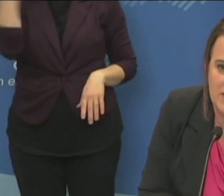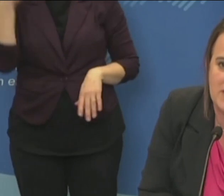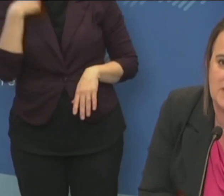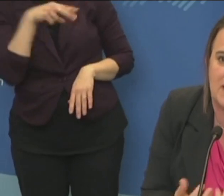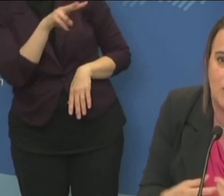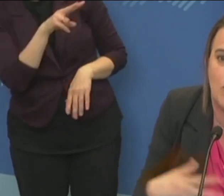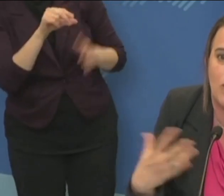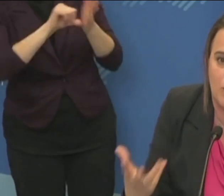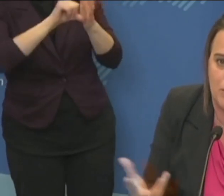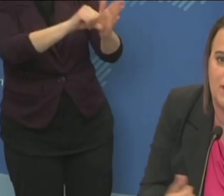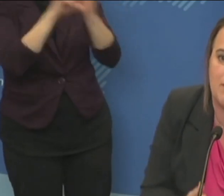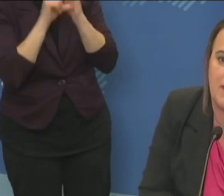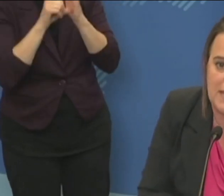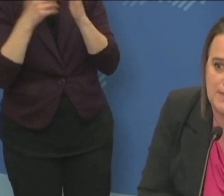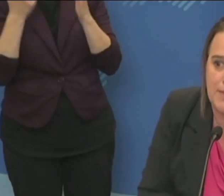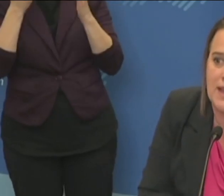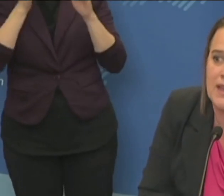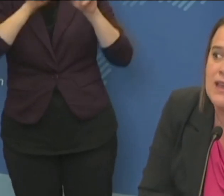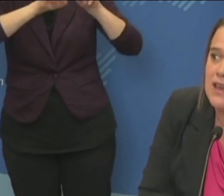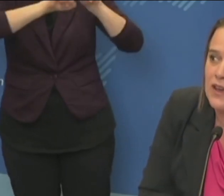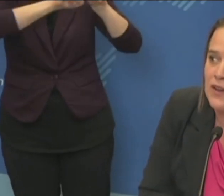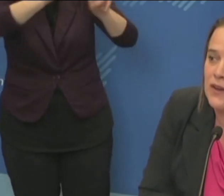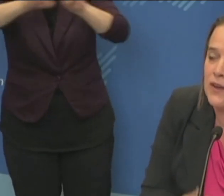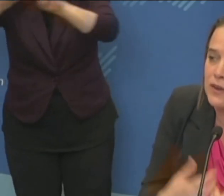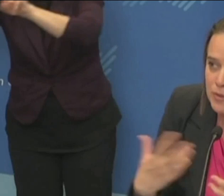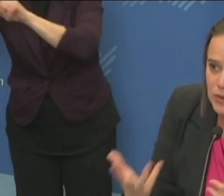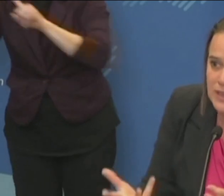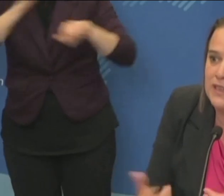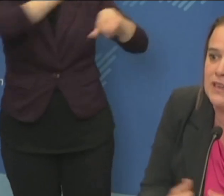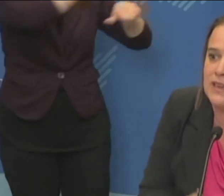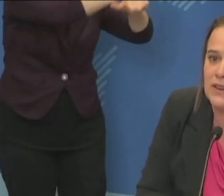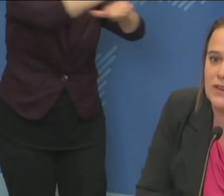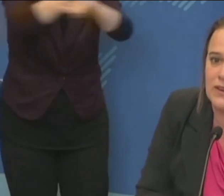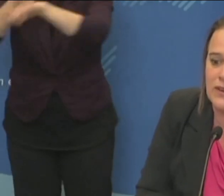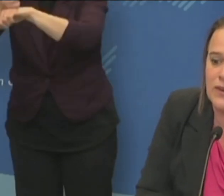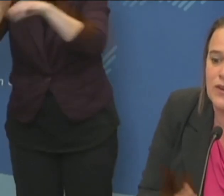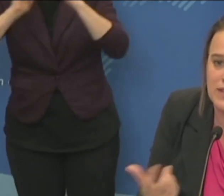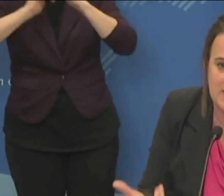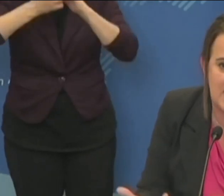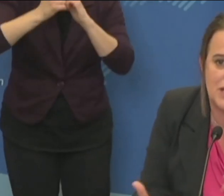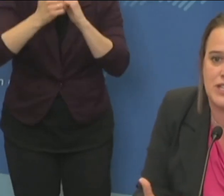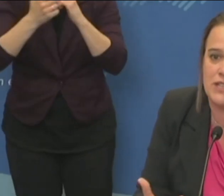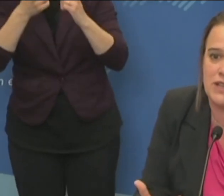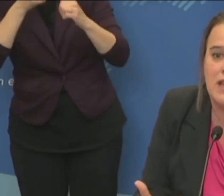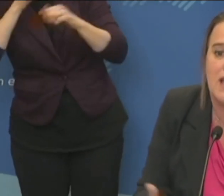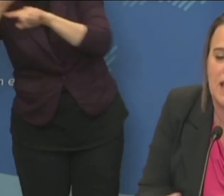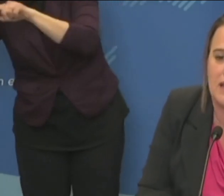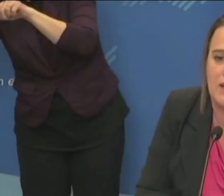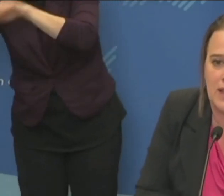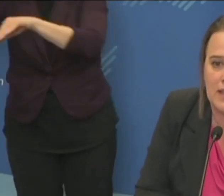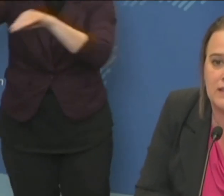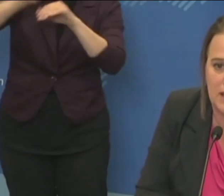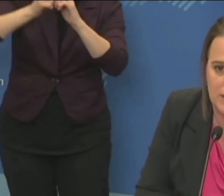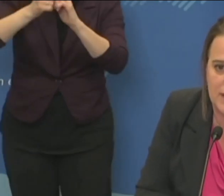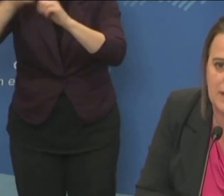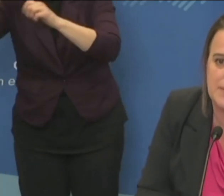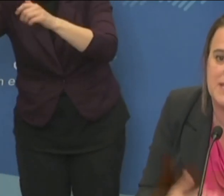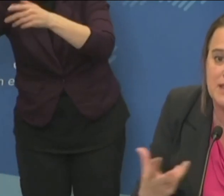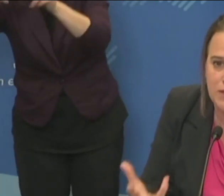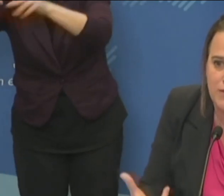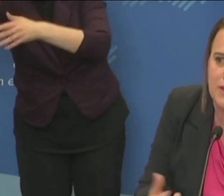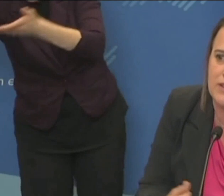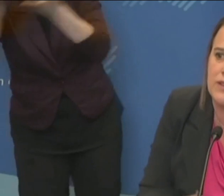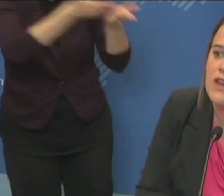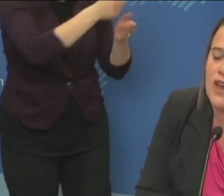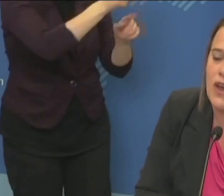the strategies that were put in place by community organization and healthcare teams